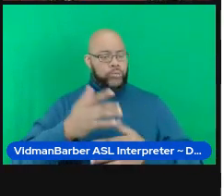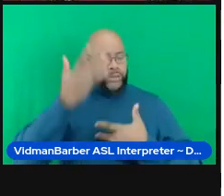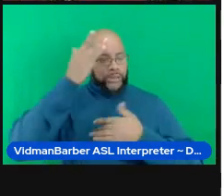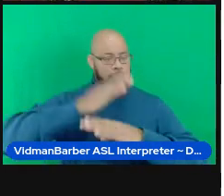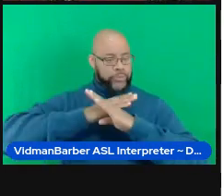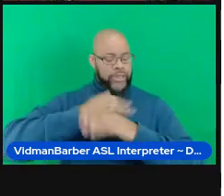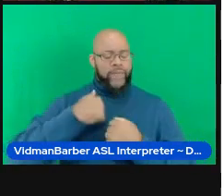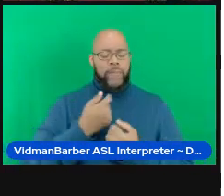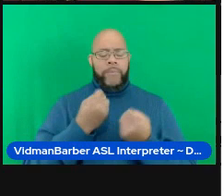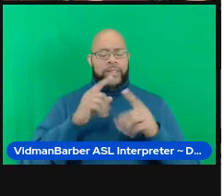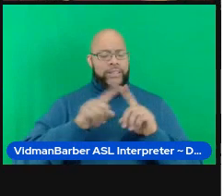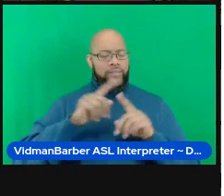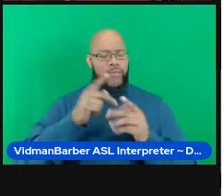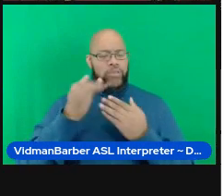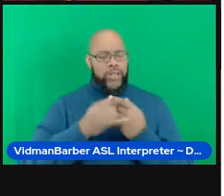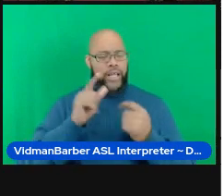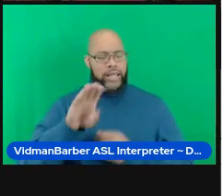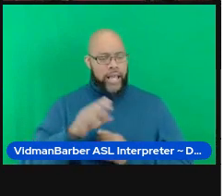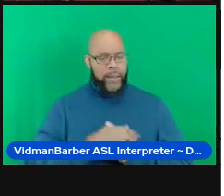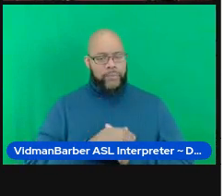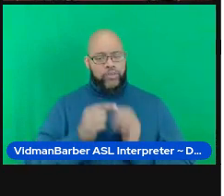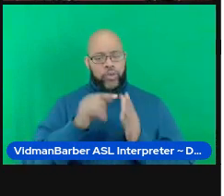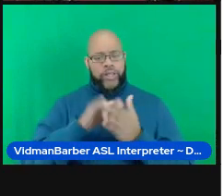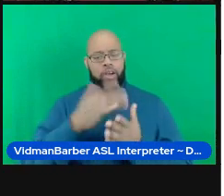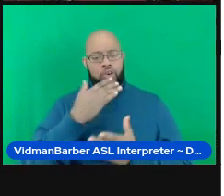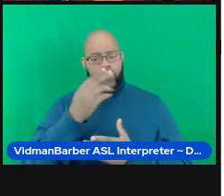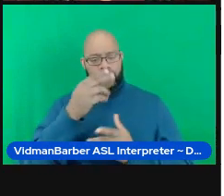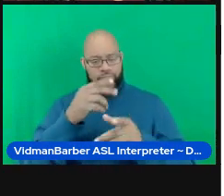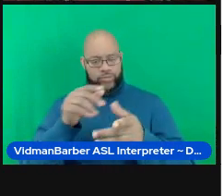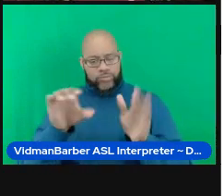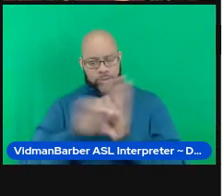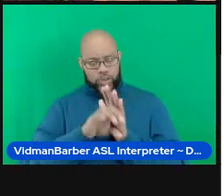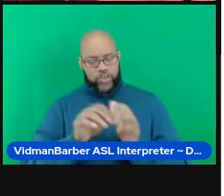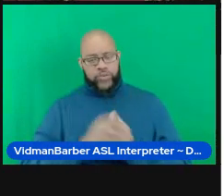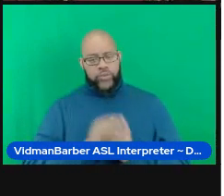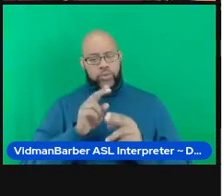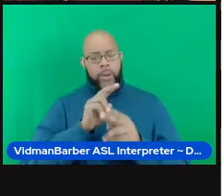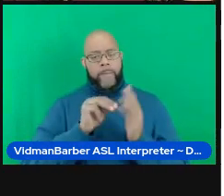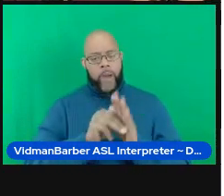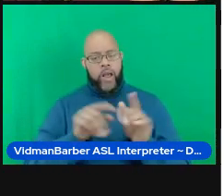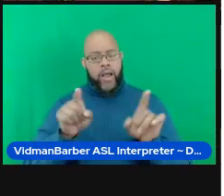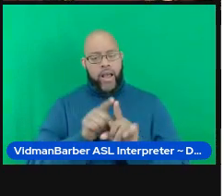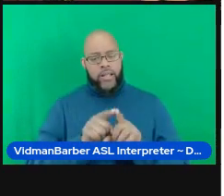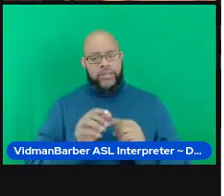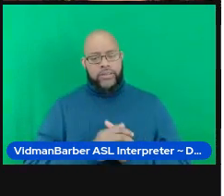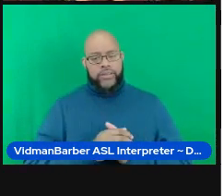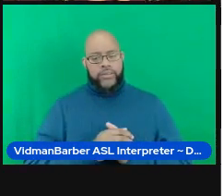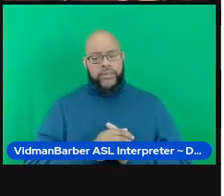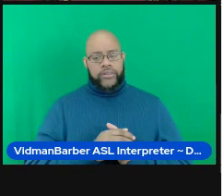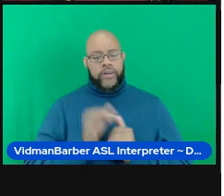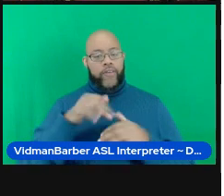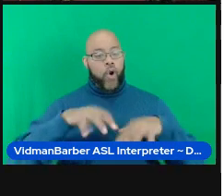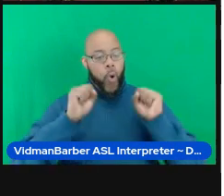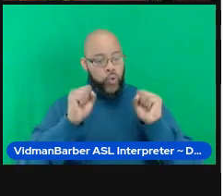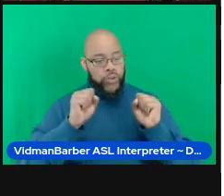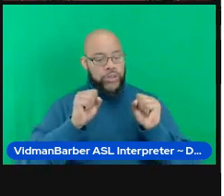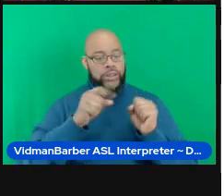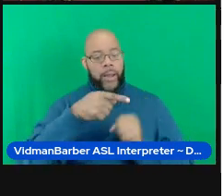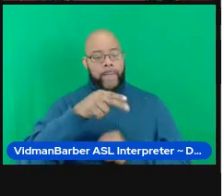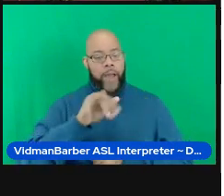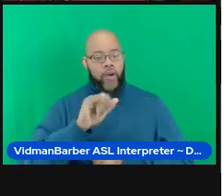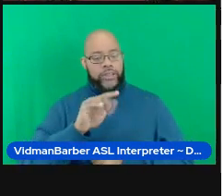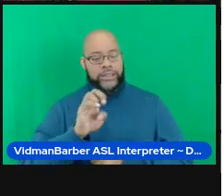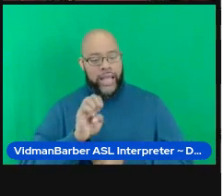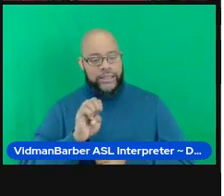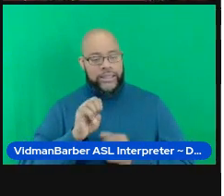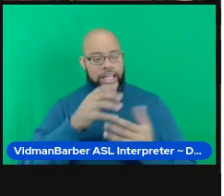different projects in the lab as illustrated by this cartoon, which we use this model as a model of host-parasite interactions and